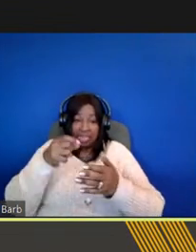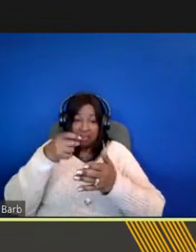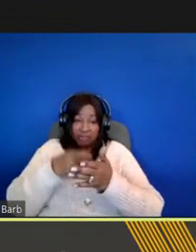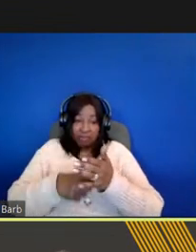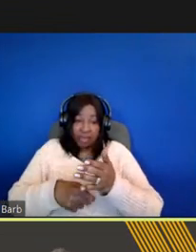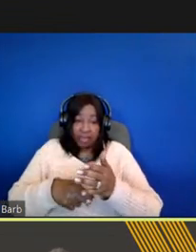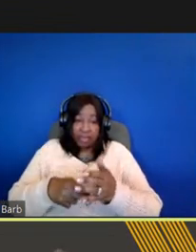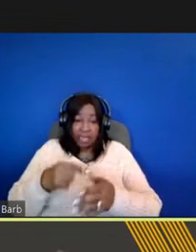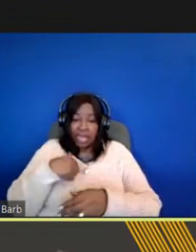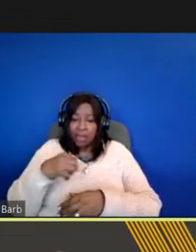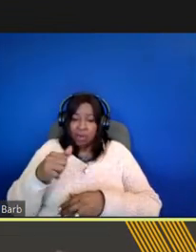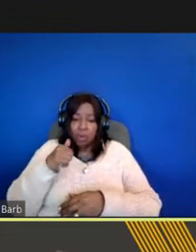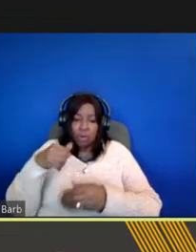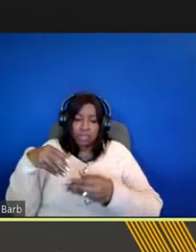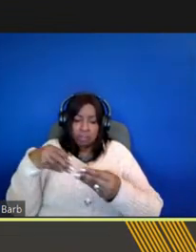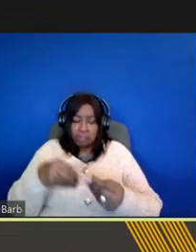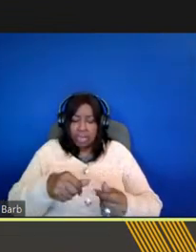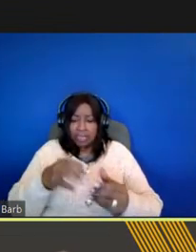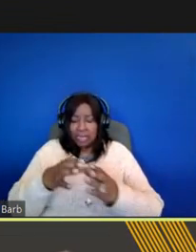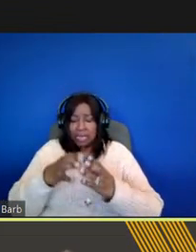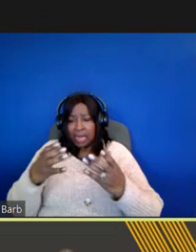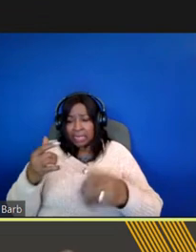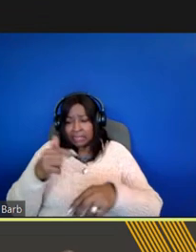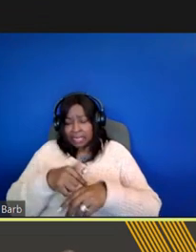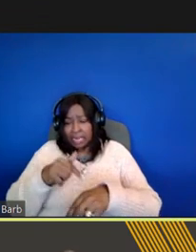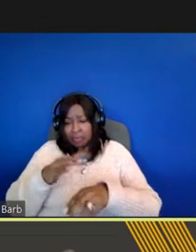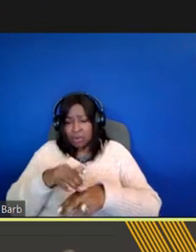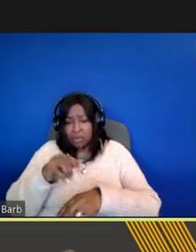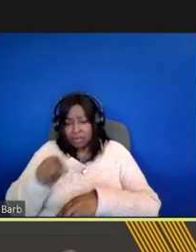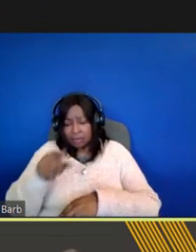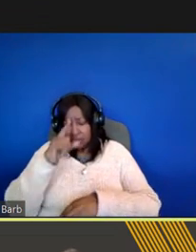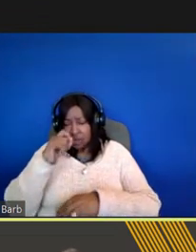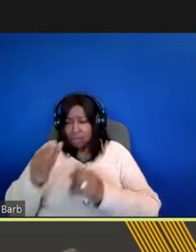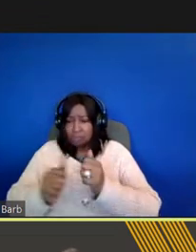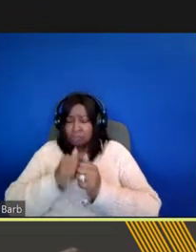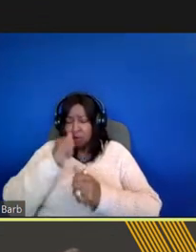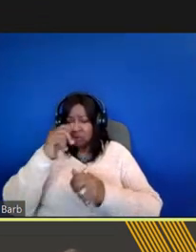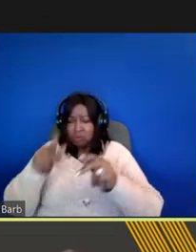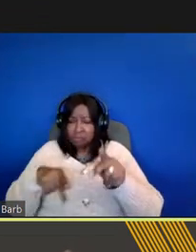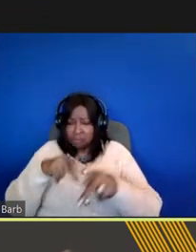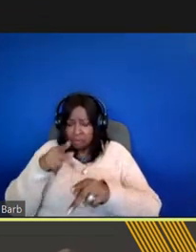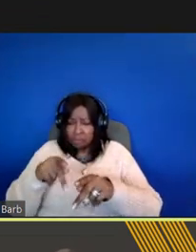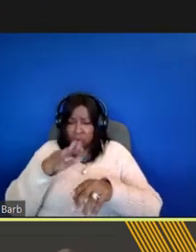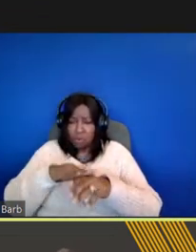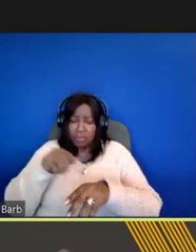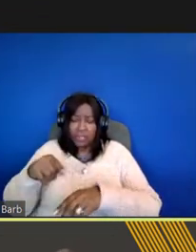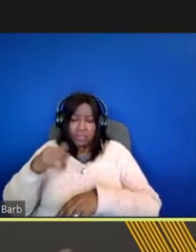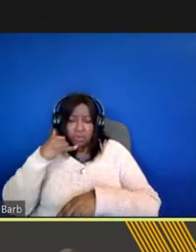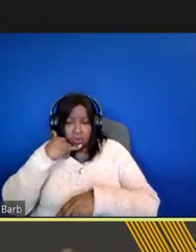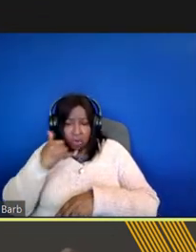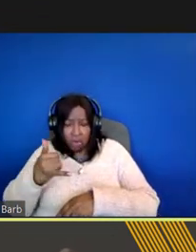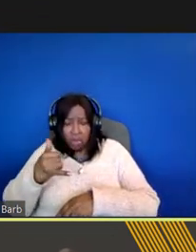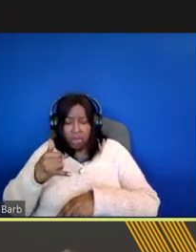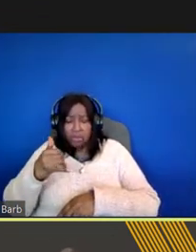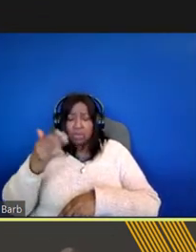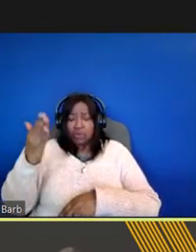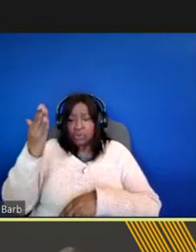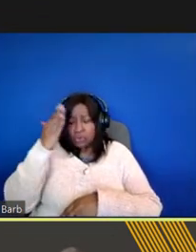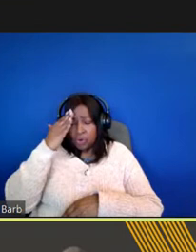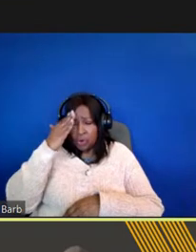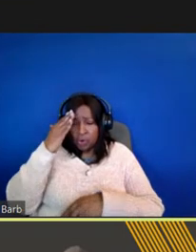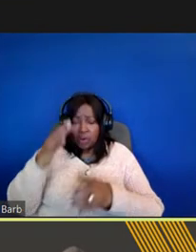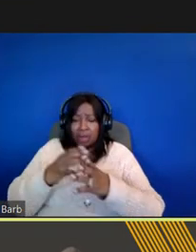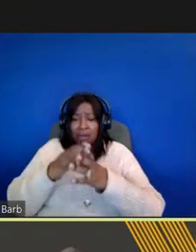lot of time on the actual programs because most people on this call and presentation know a lot of